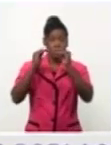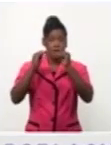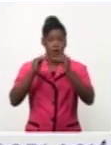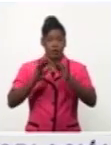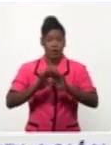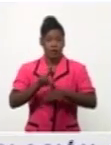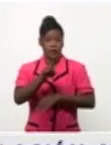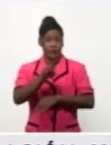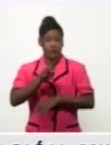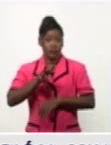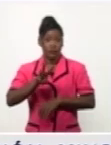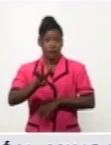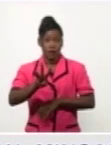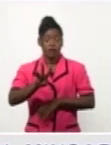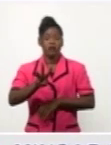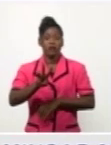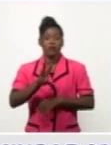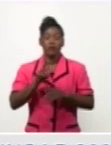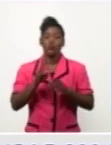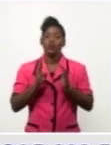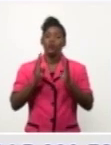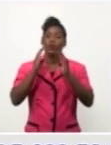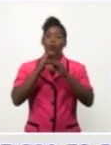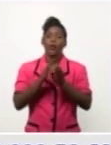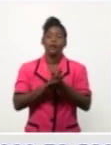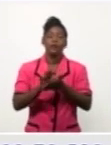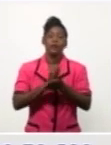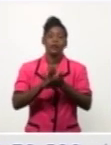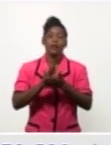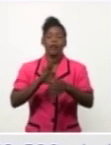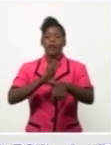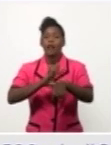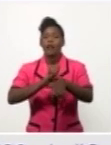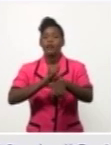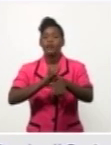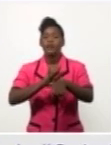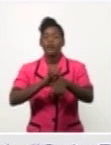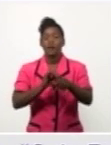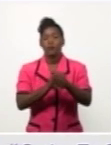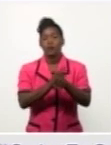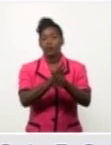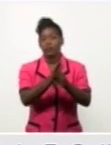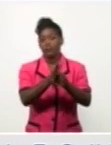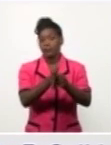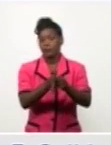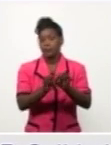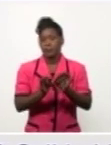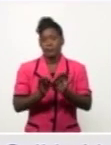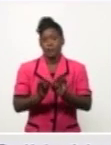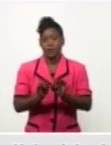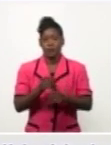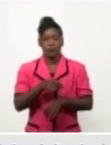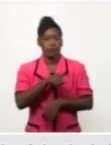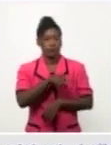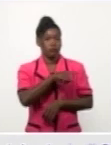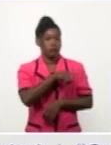Special Municipality have not reported any case, and a new case in the